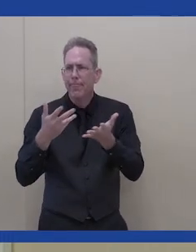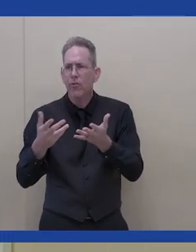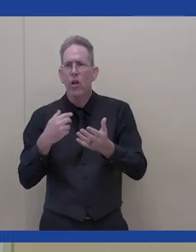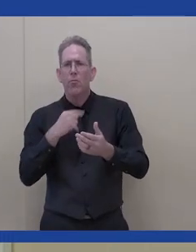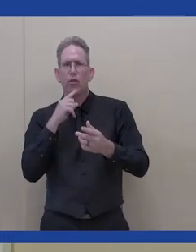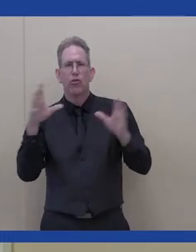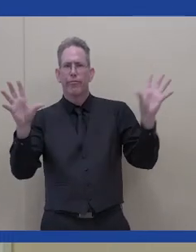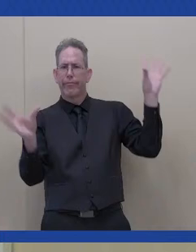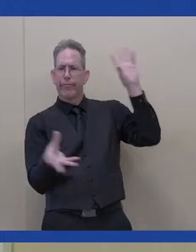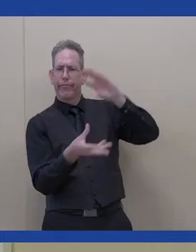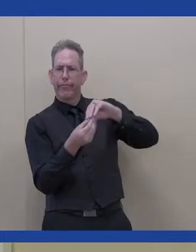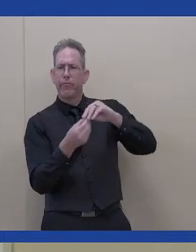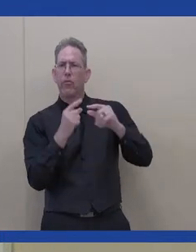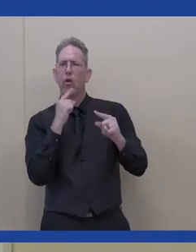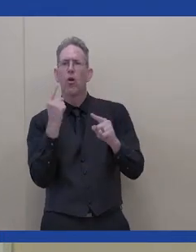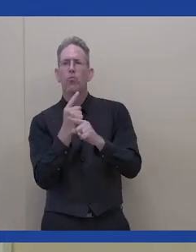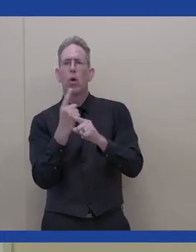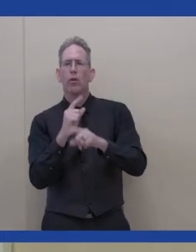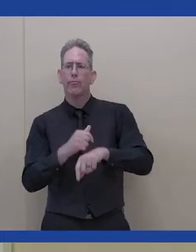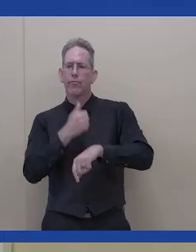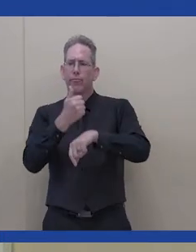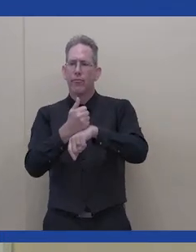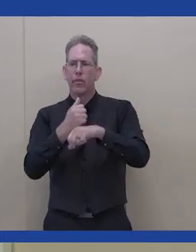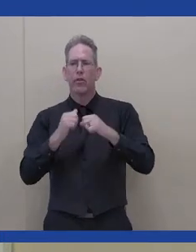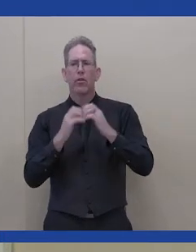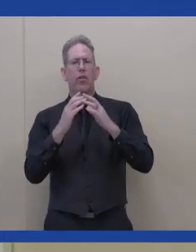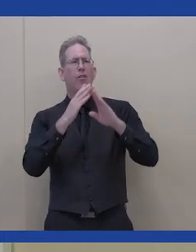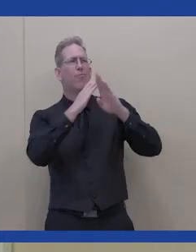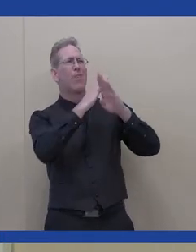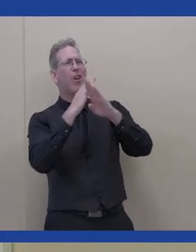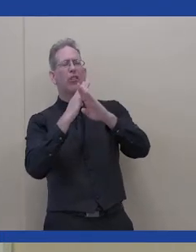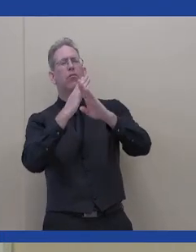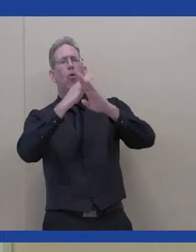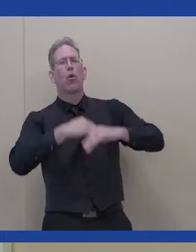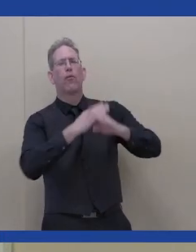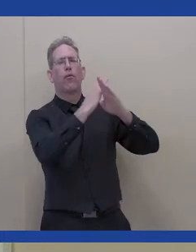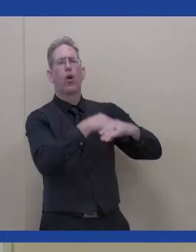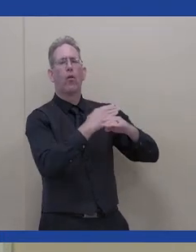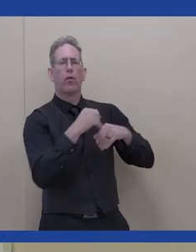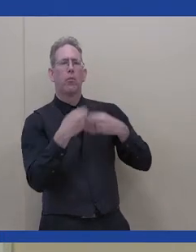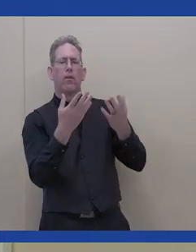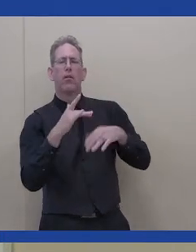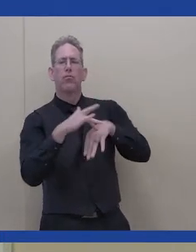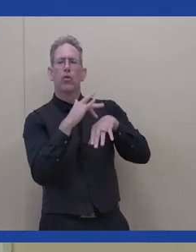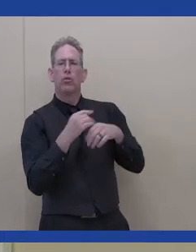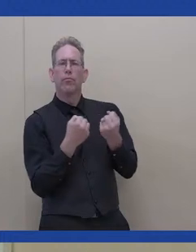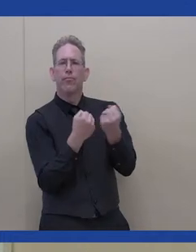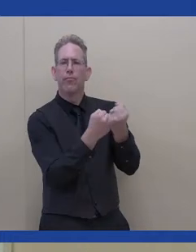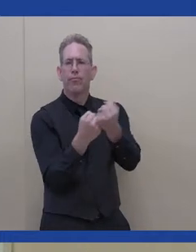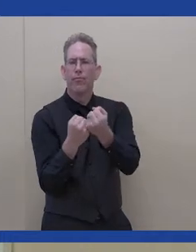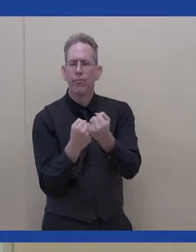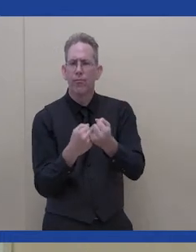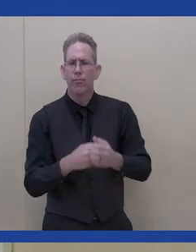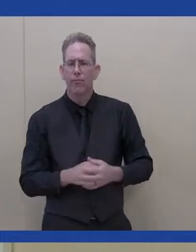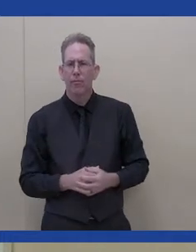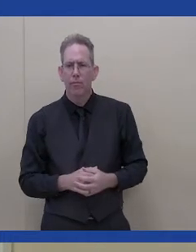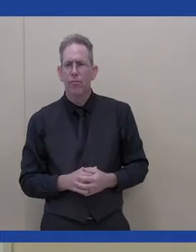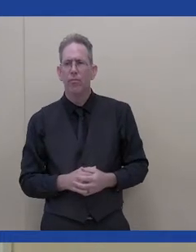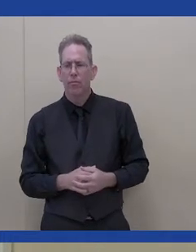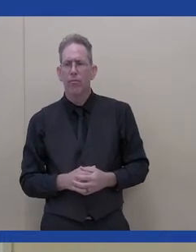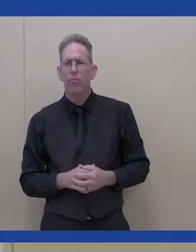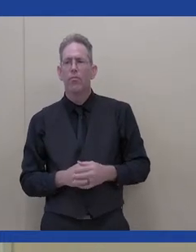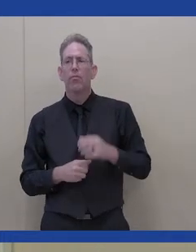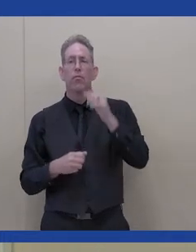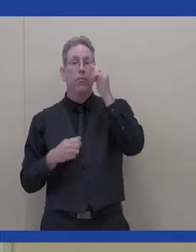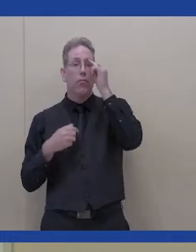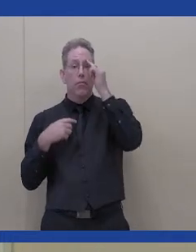break down barriers to support unhoused Vermonters and those struggling with addiction or mental illness. Through a collaborative effort